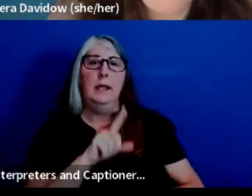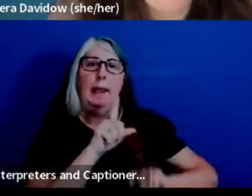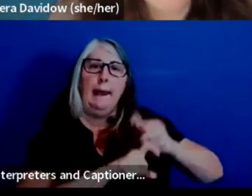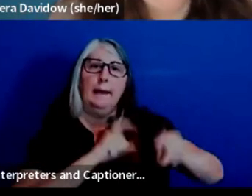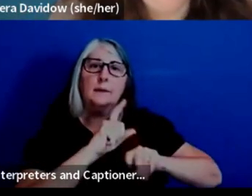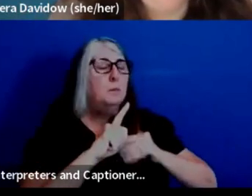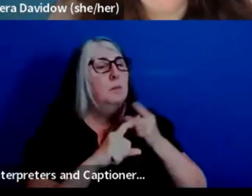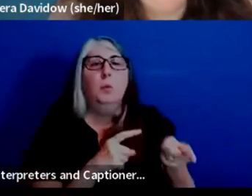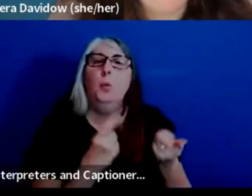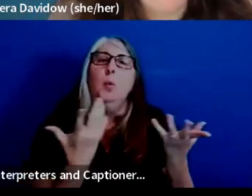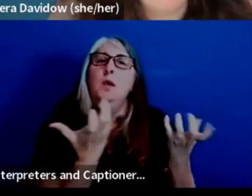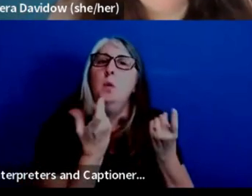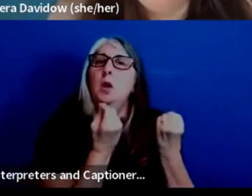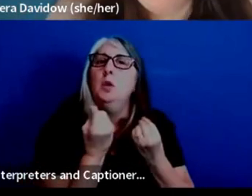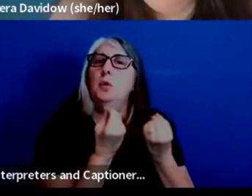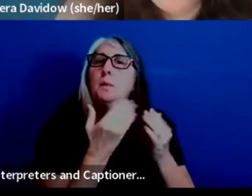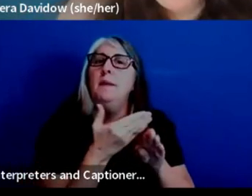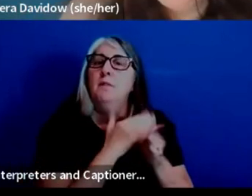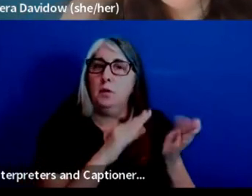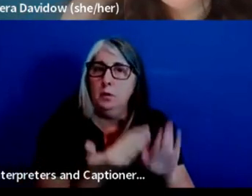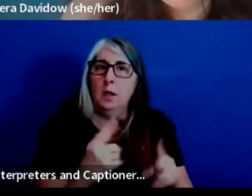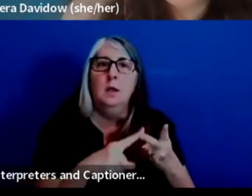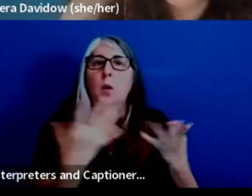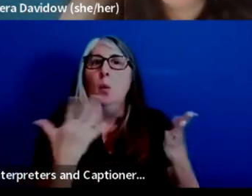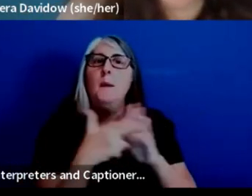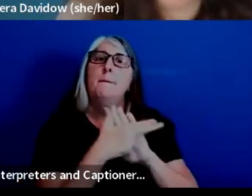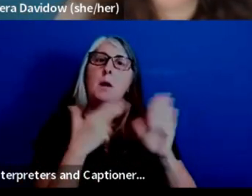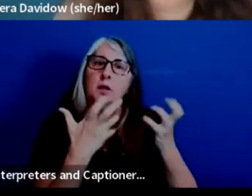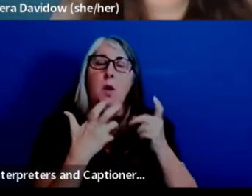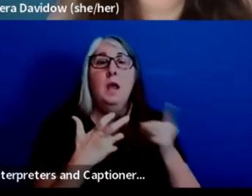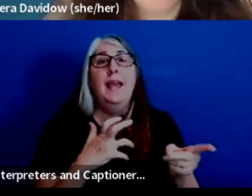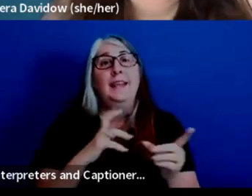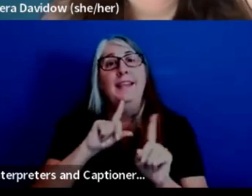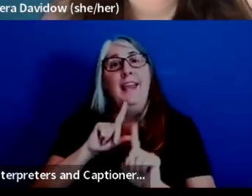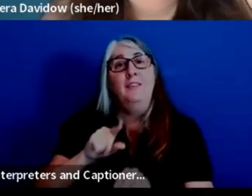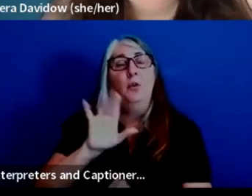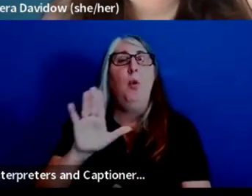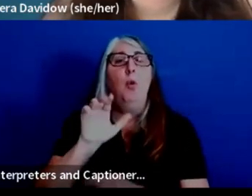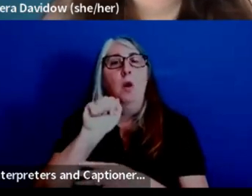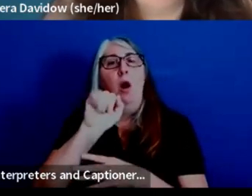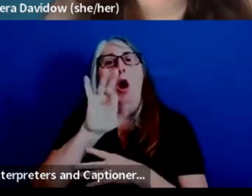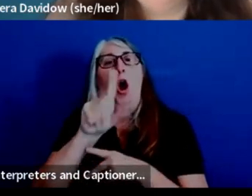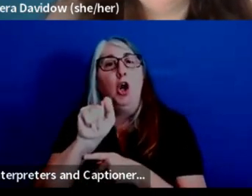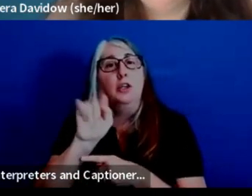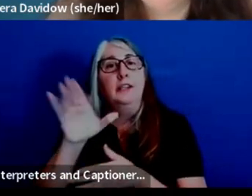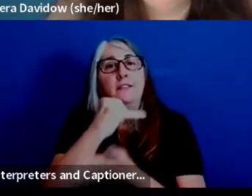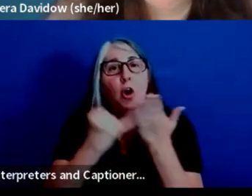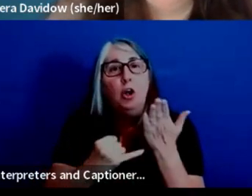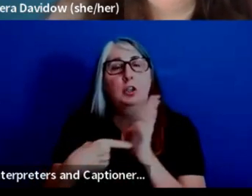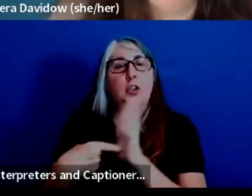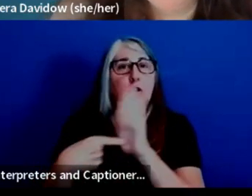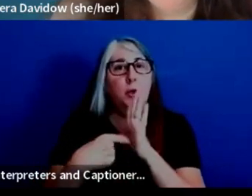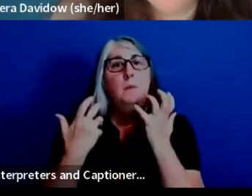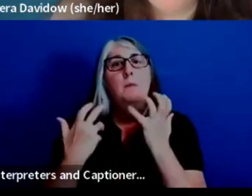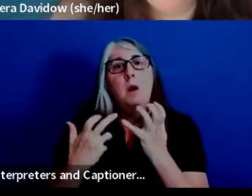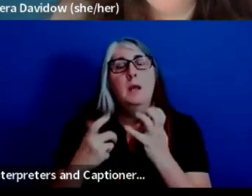world. And through that conversation, it was about his art. He wanted to create this art show. He rediscovered